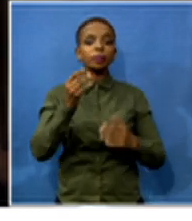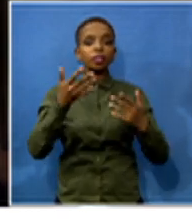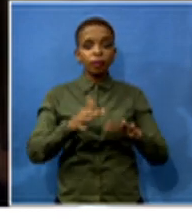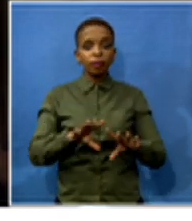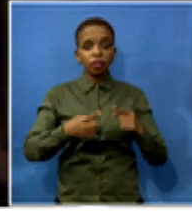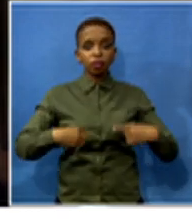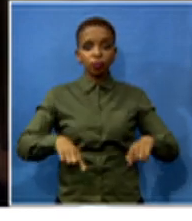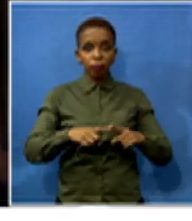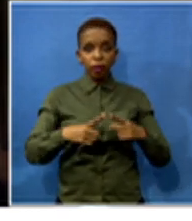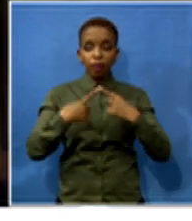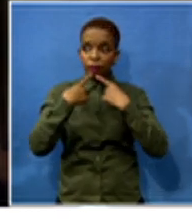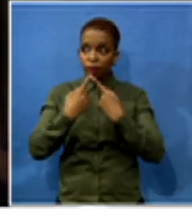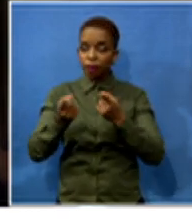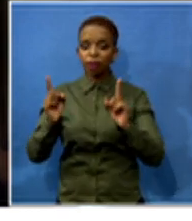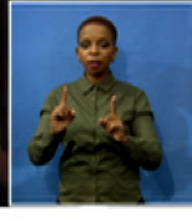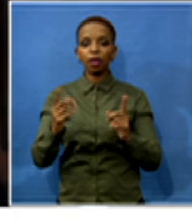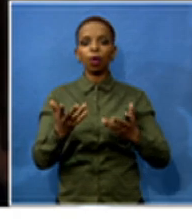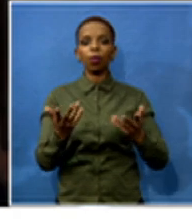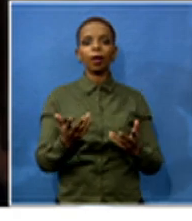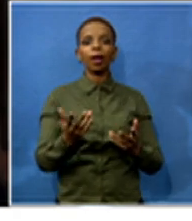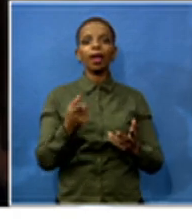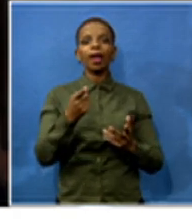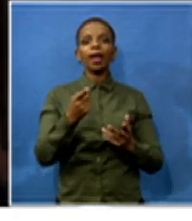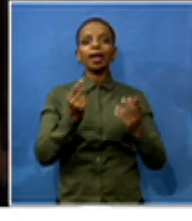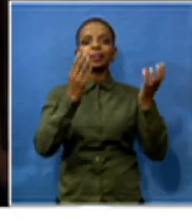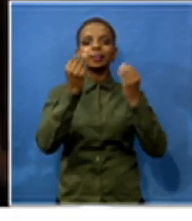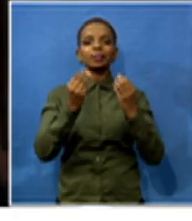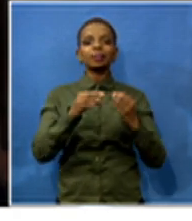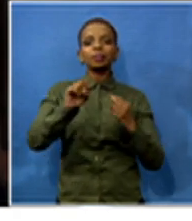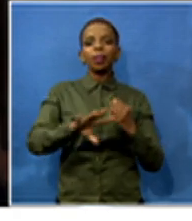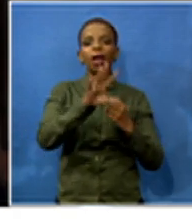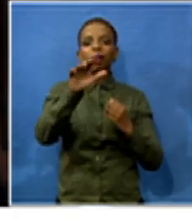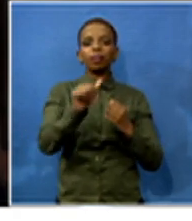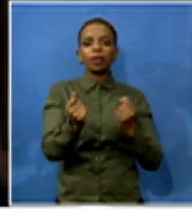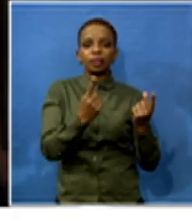to a work that the Statistics South Africa has done, and also the